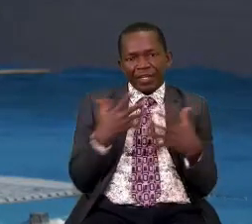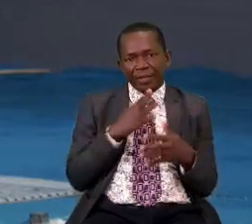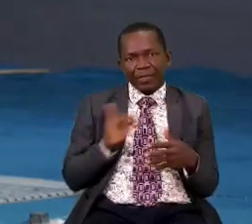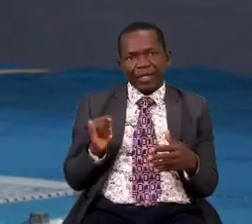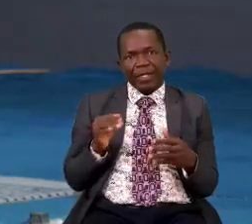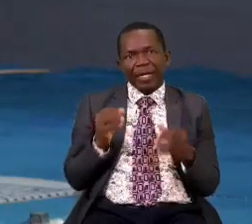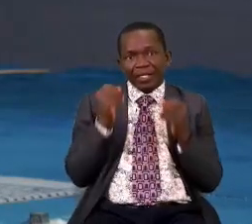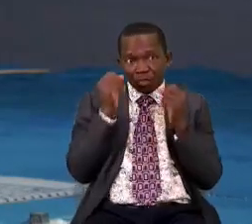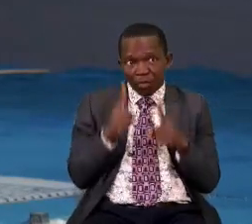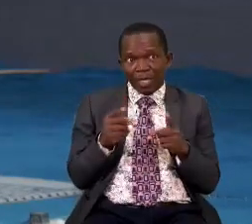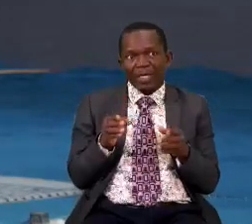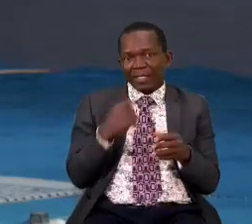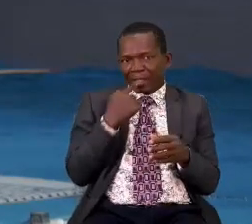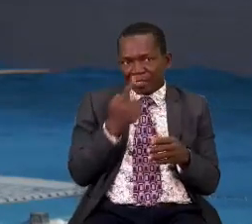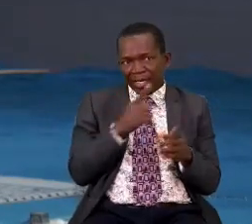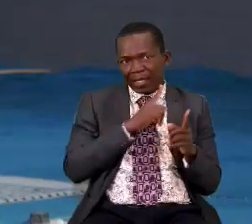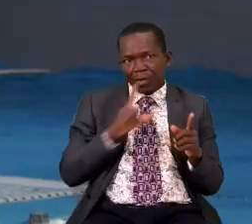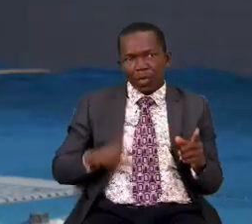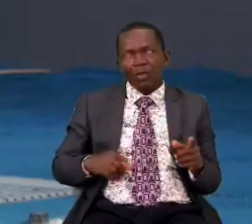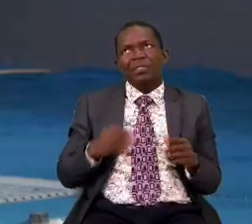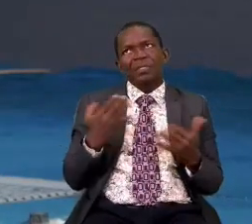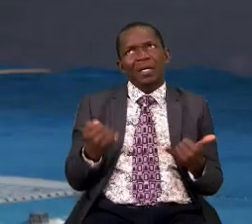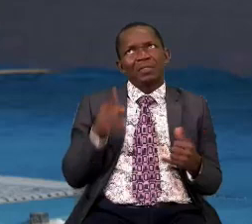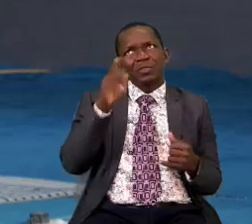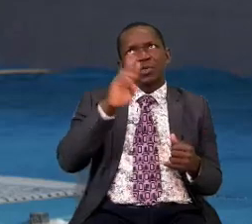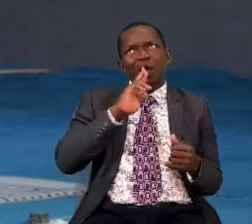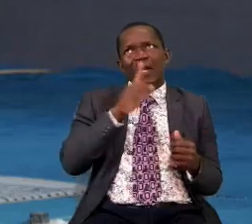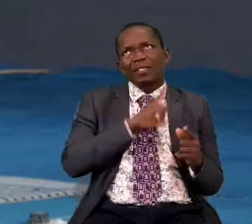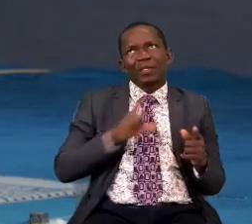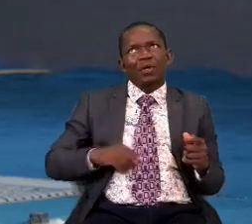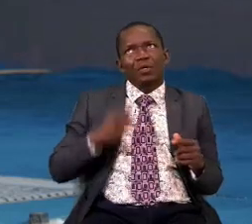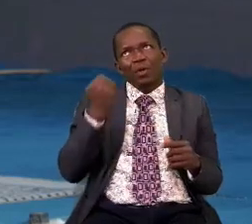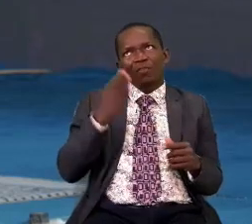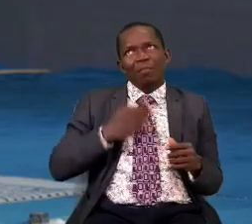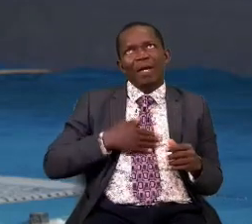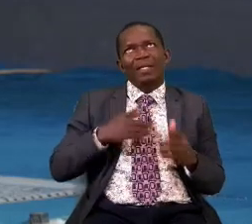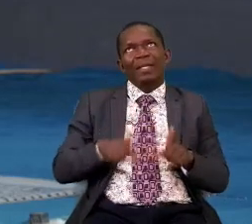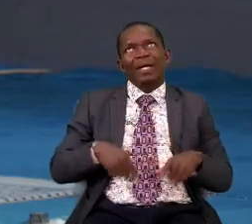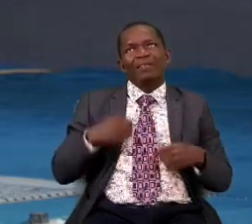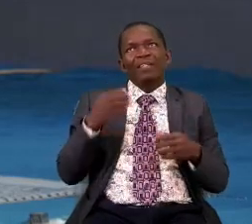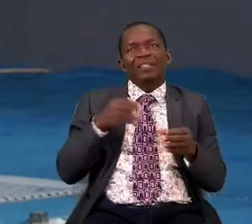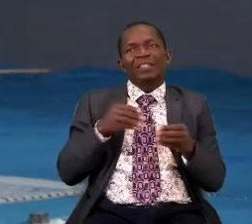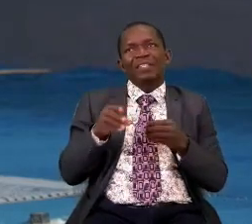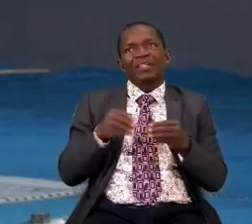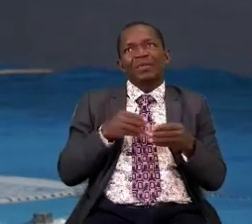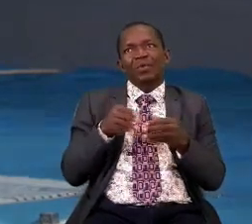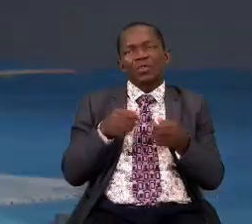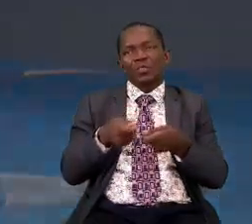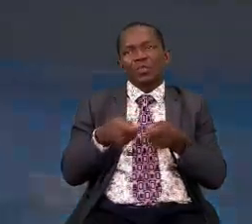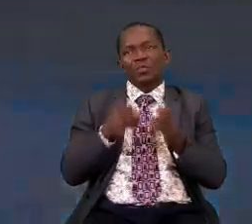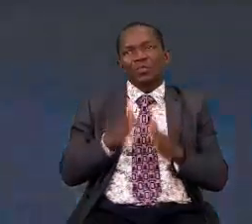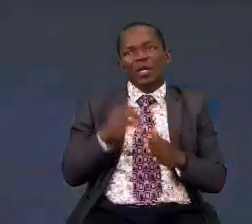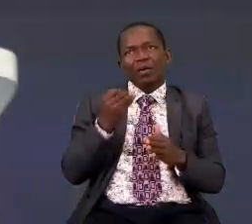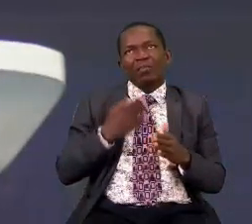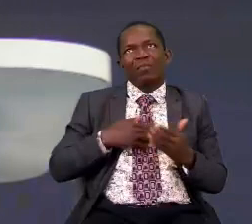director of my life Lord what will thou have me to do I see that Apostles are